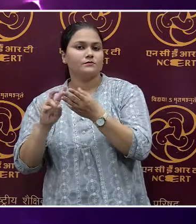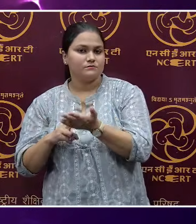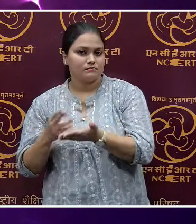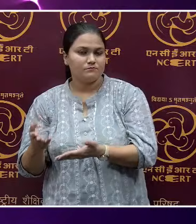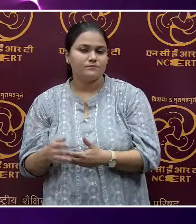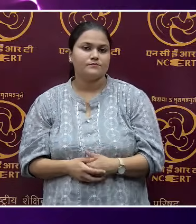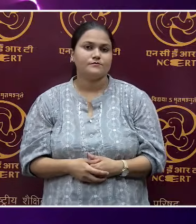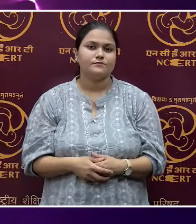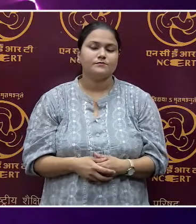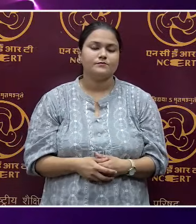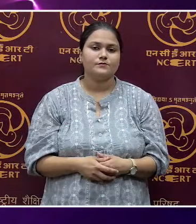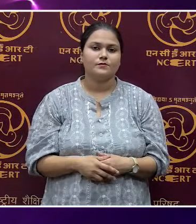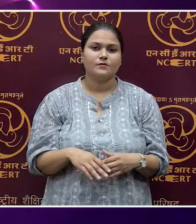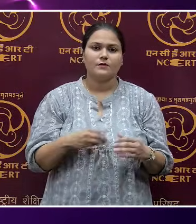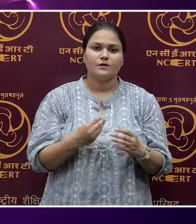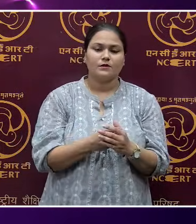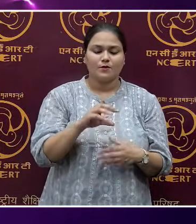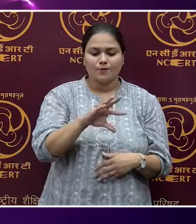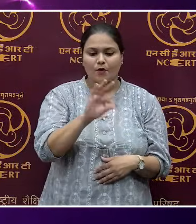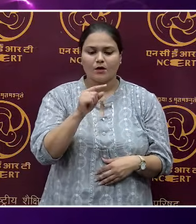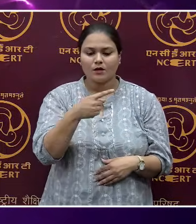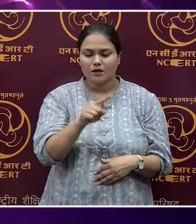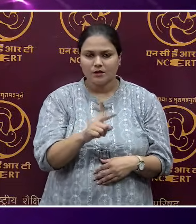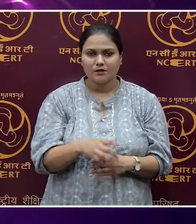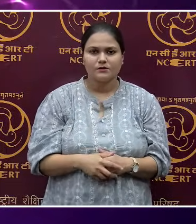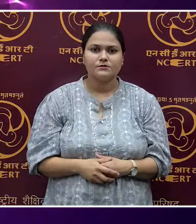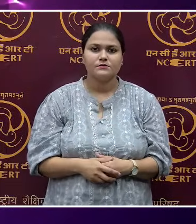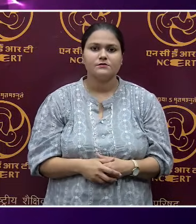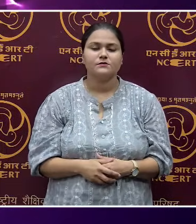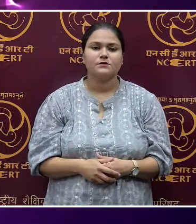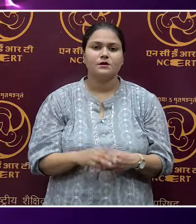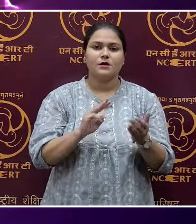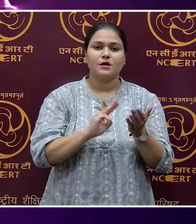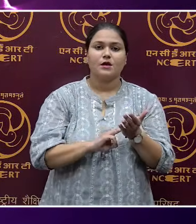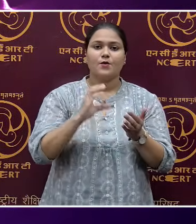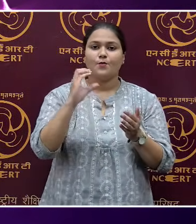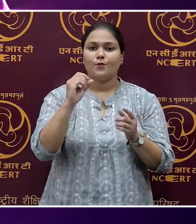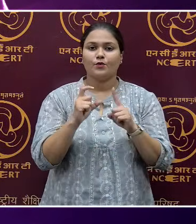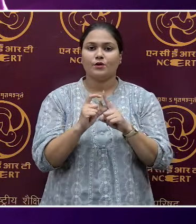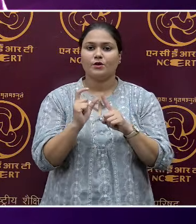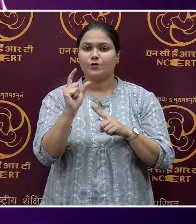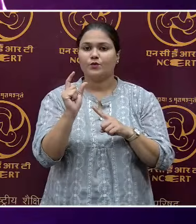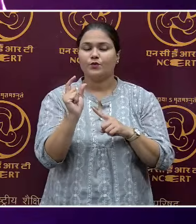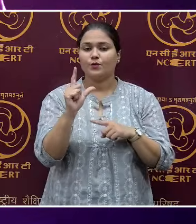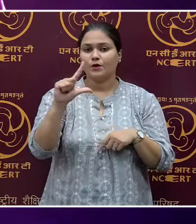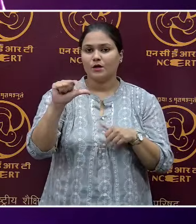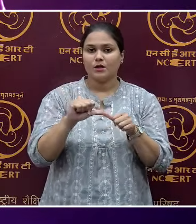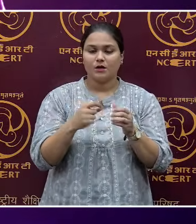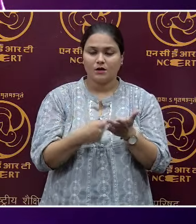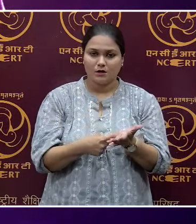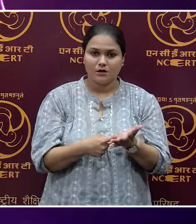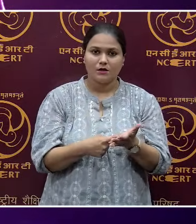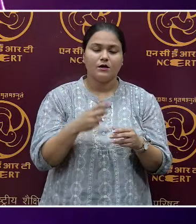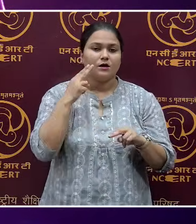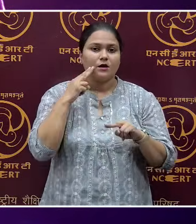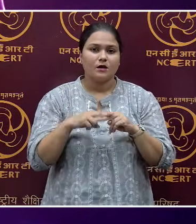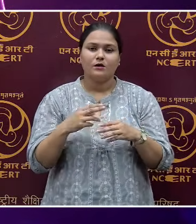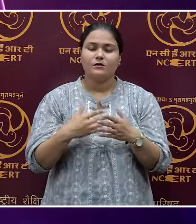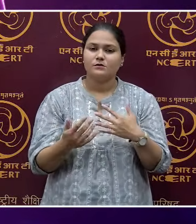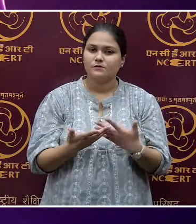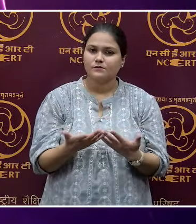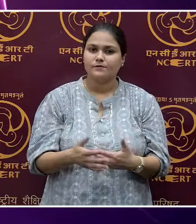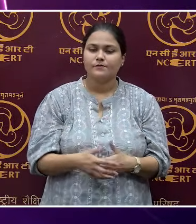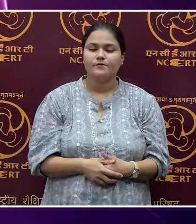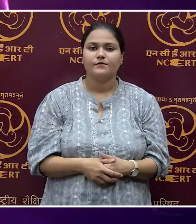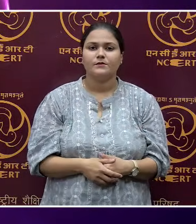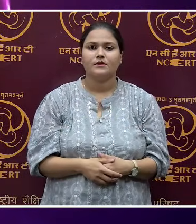So we are selecting correct one right now. Modulo property. Yeah. So how would you write if an if a statement to check if a number